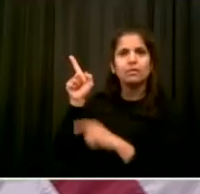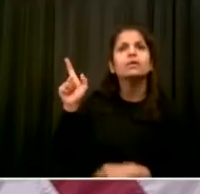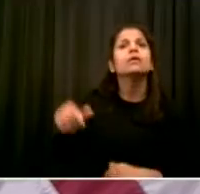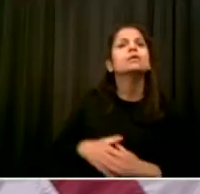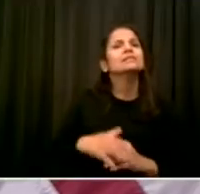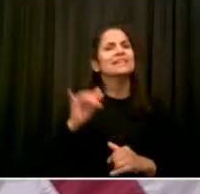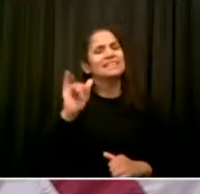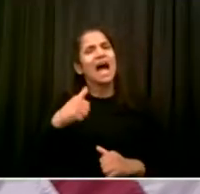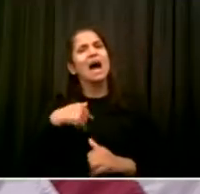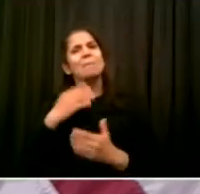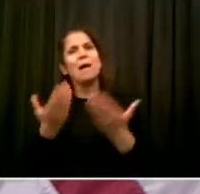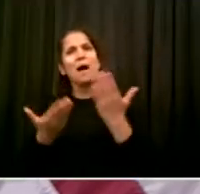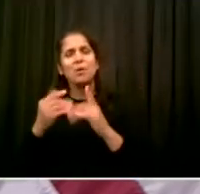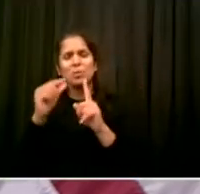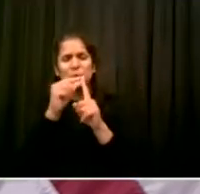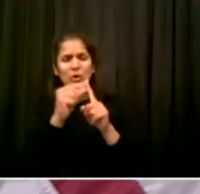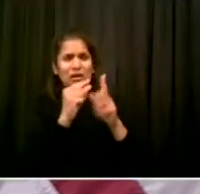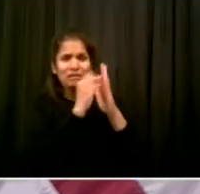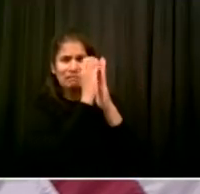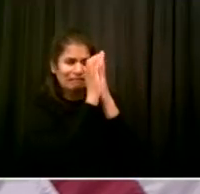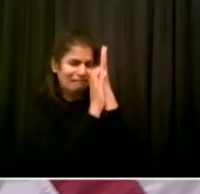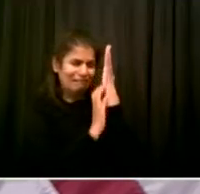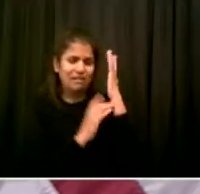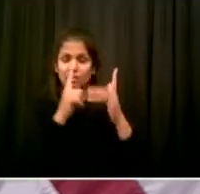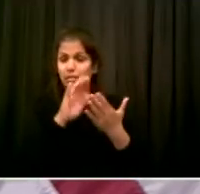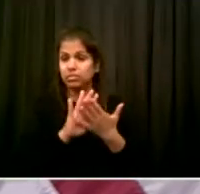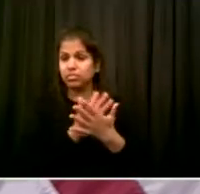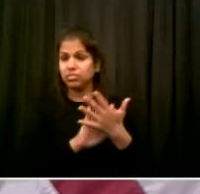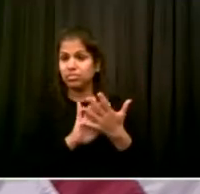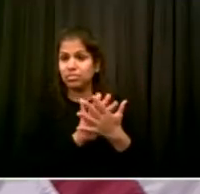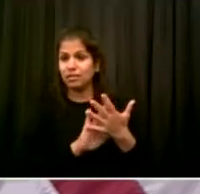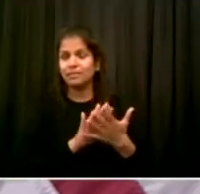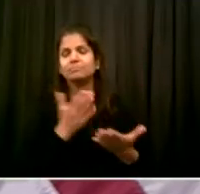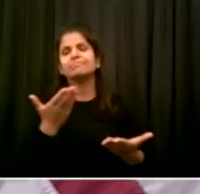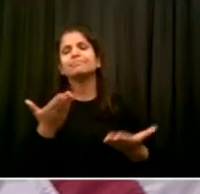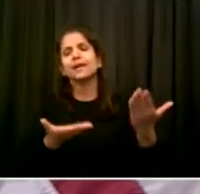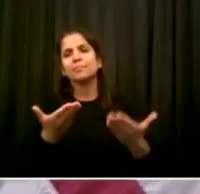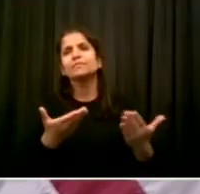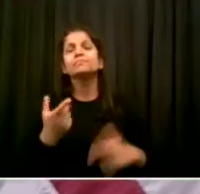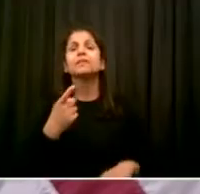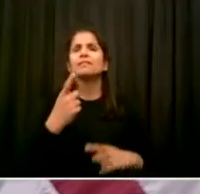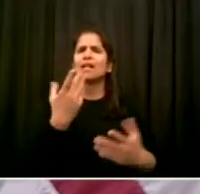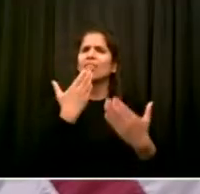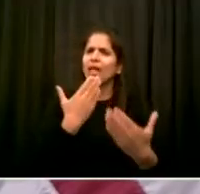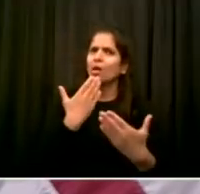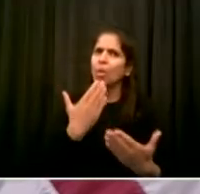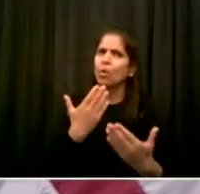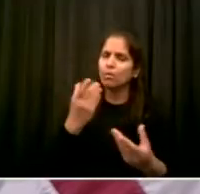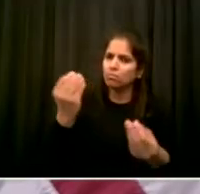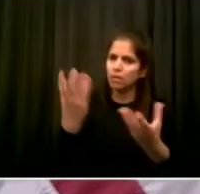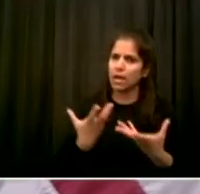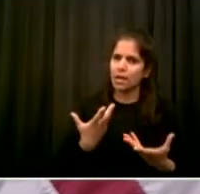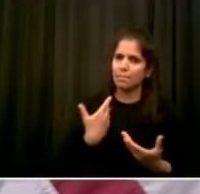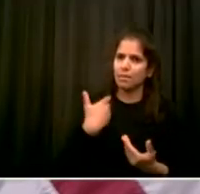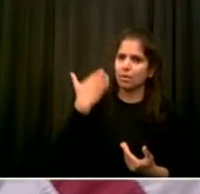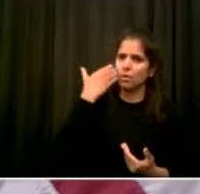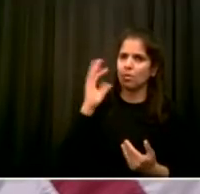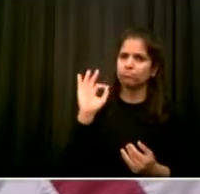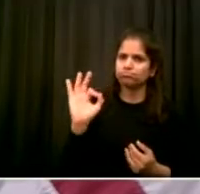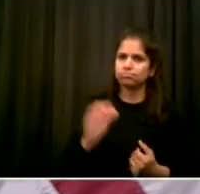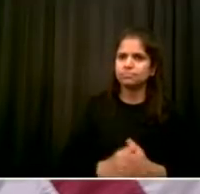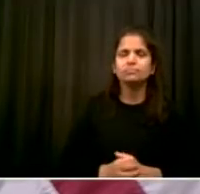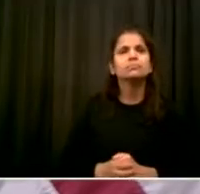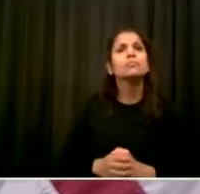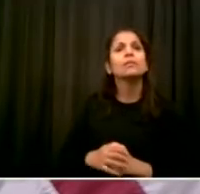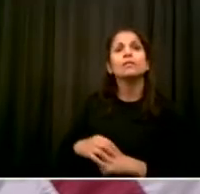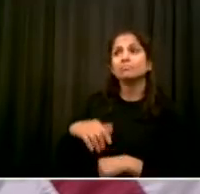glad you raised that. Thank you for that. And Mitch, Ted, let's look carefully at the tests that